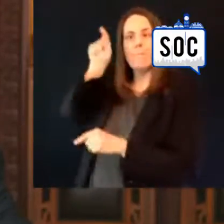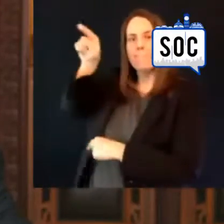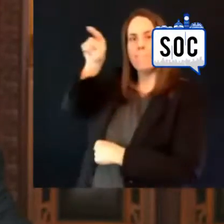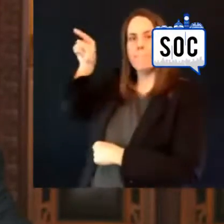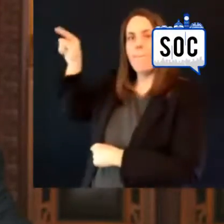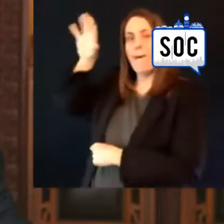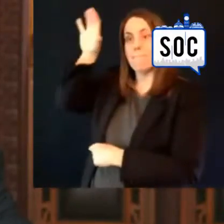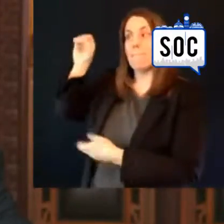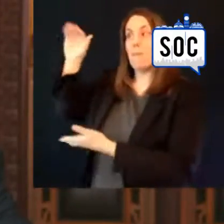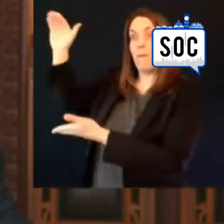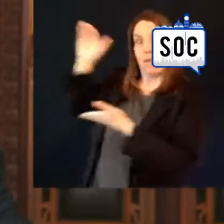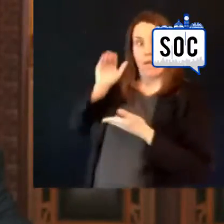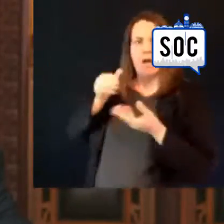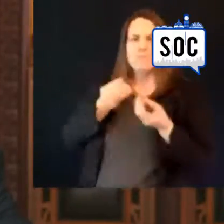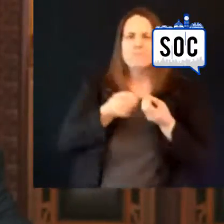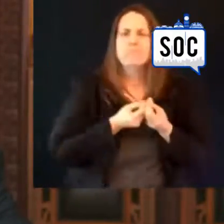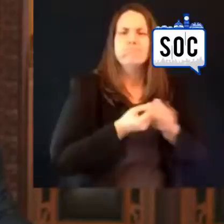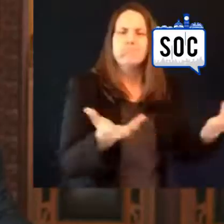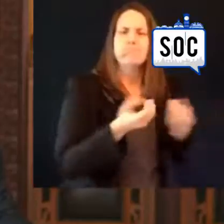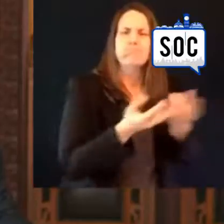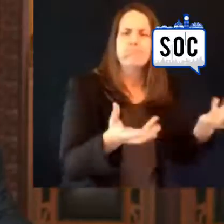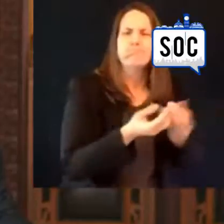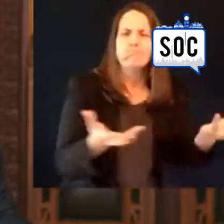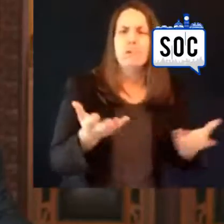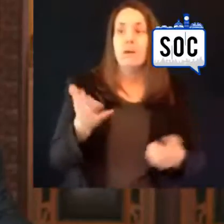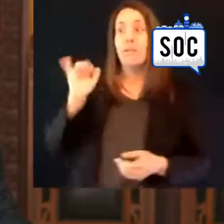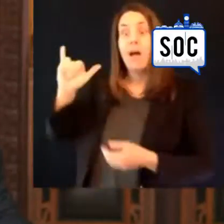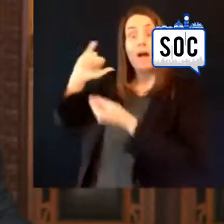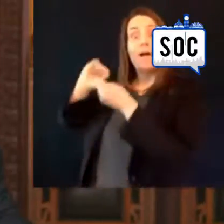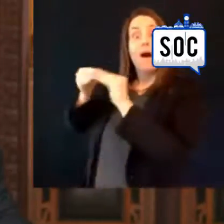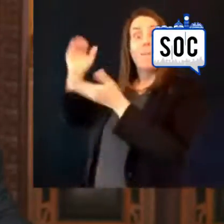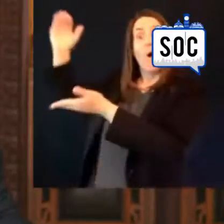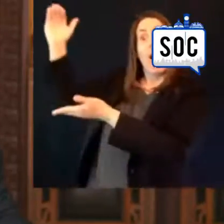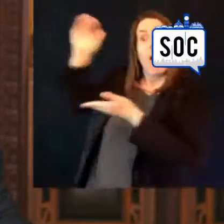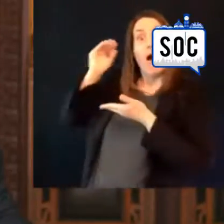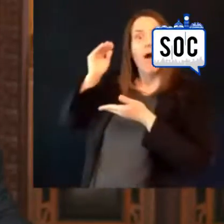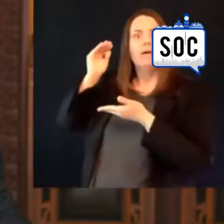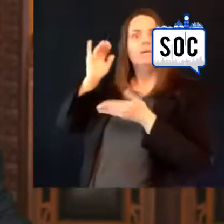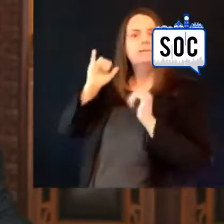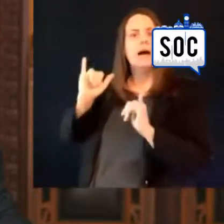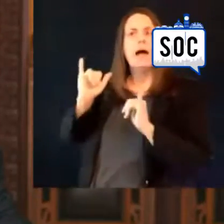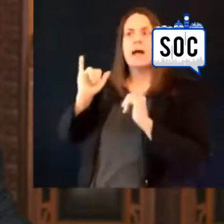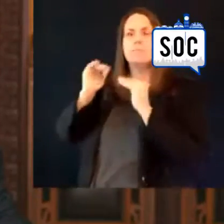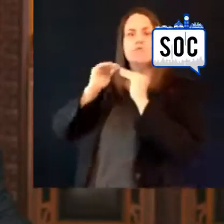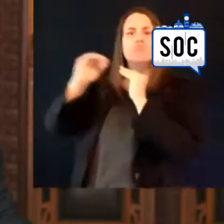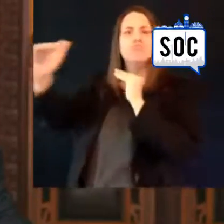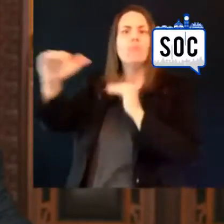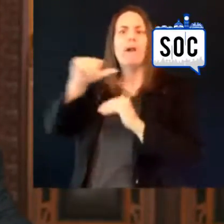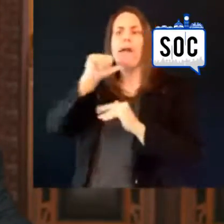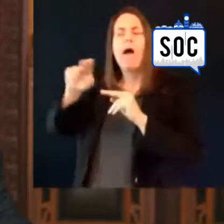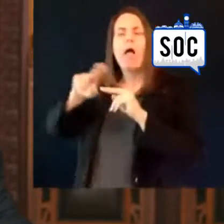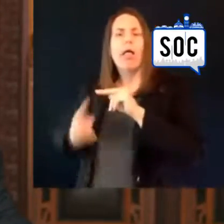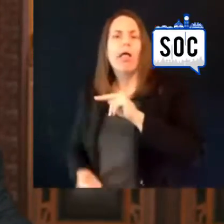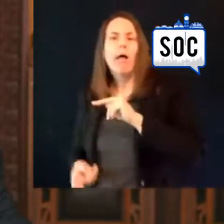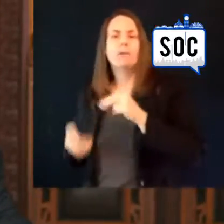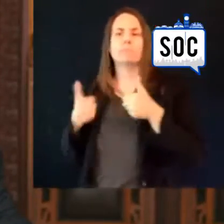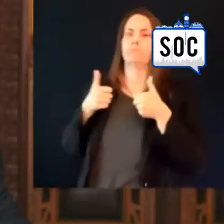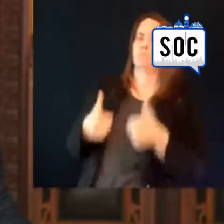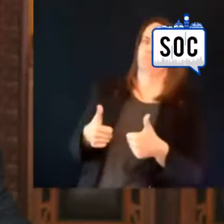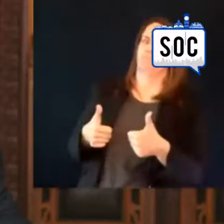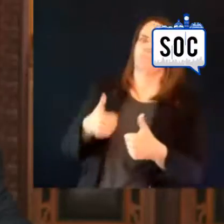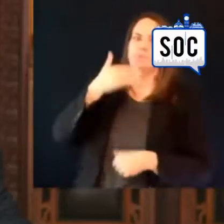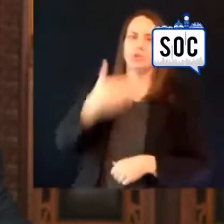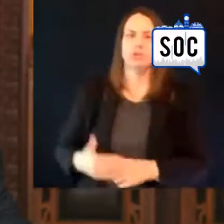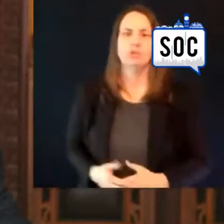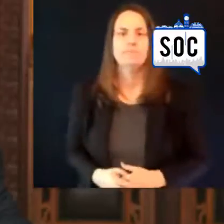are confident in Wisconsinites. That's why I'm thrilled today to announce that we will be moving up eligibility to the